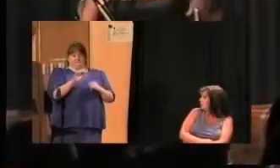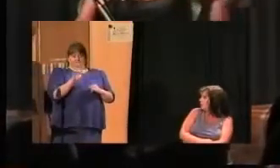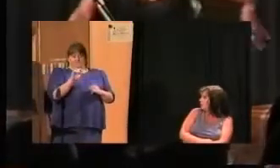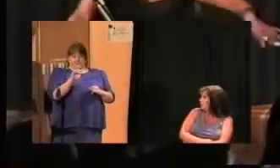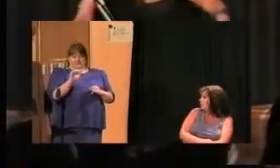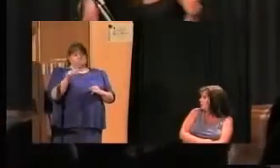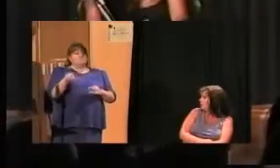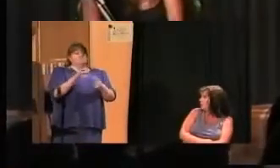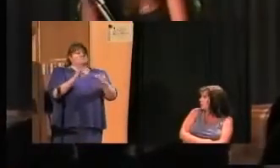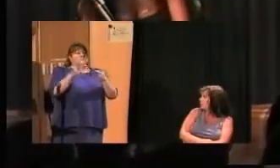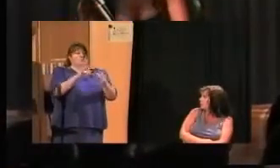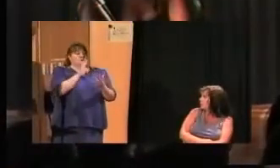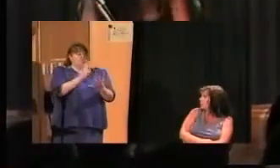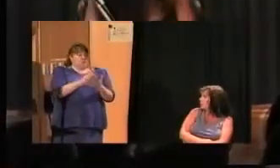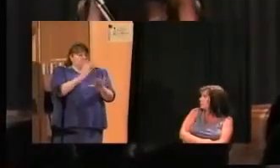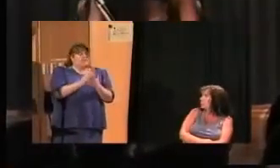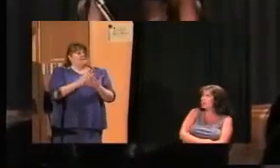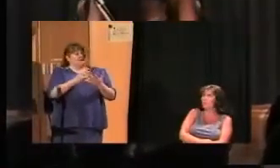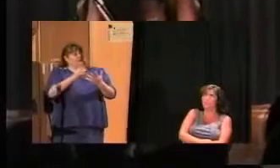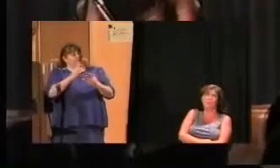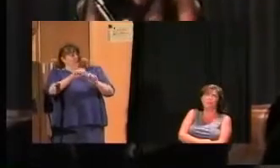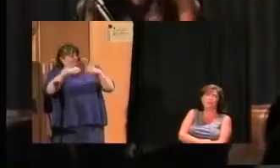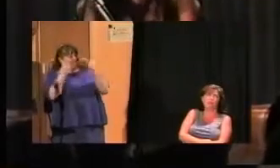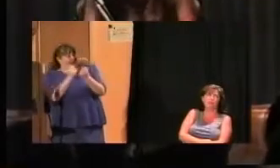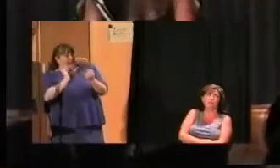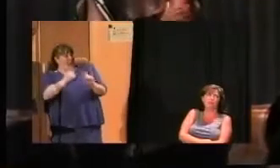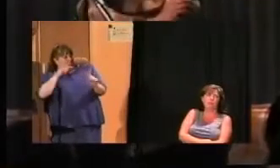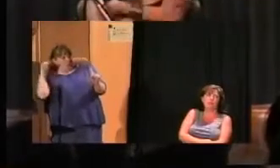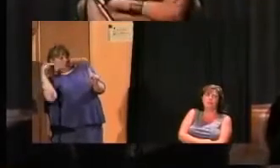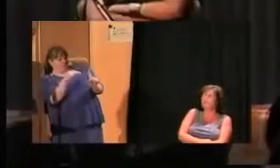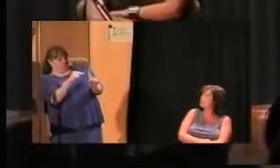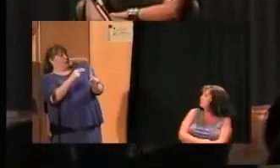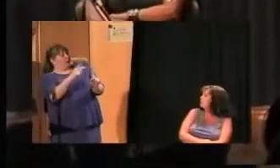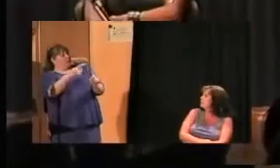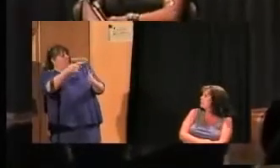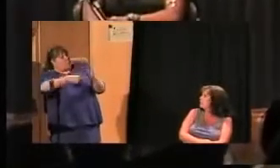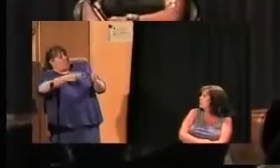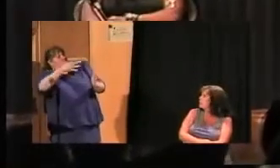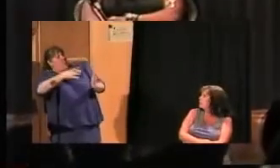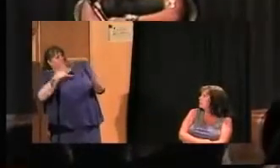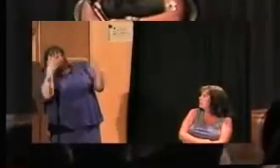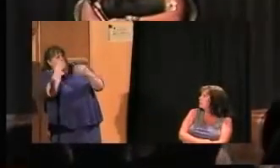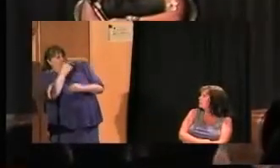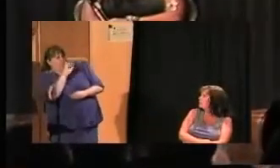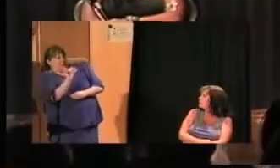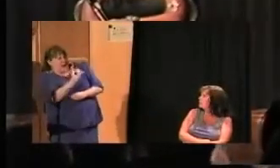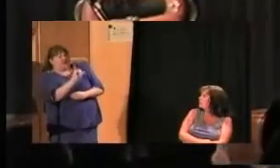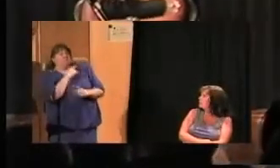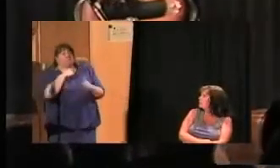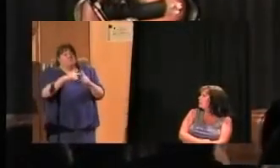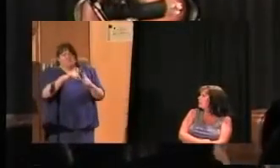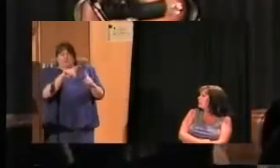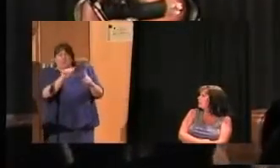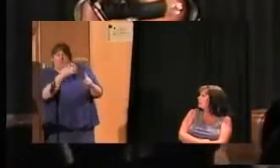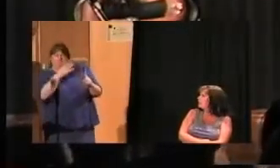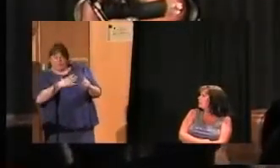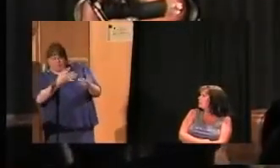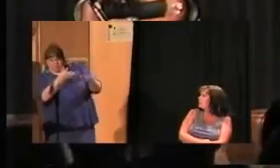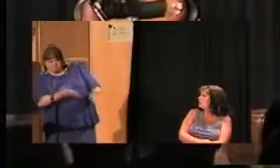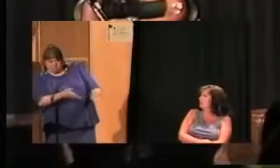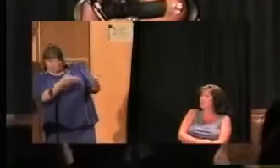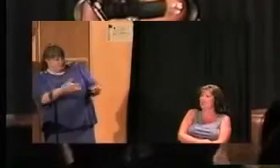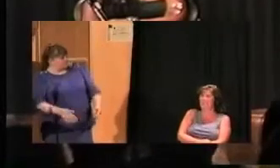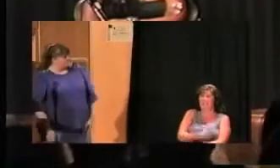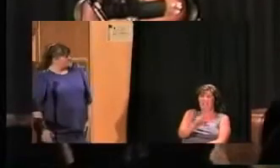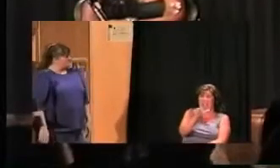society's definition of what is beauty in a woman, particularly in the context of gender and disability. Lynn Franklin,